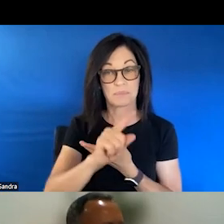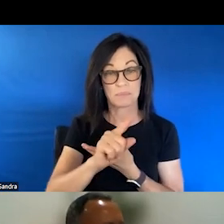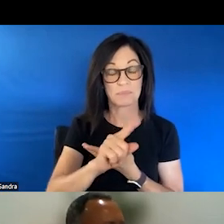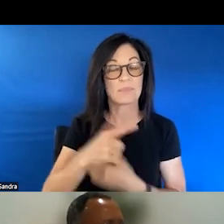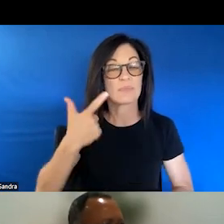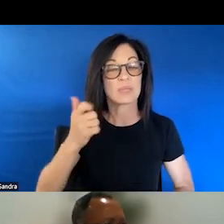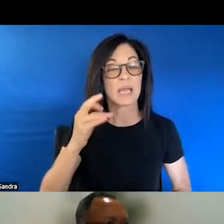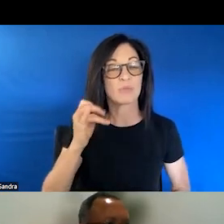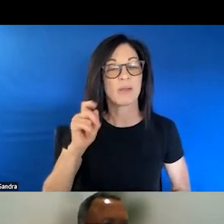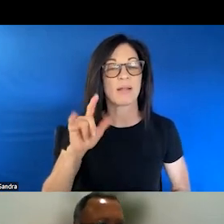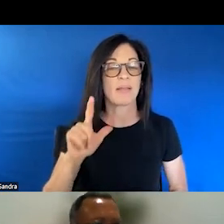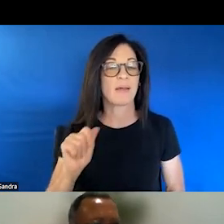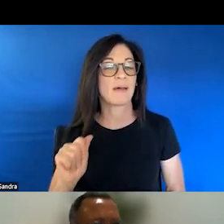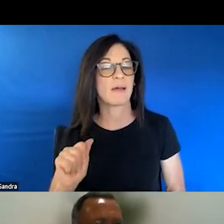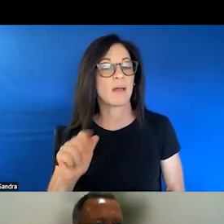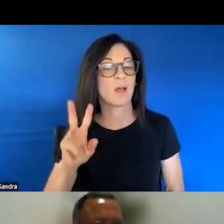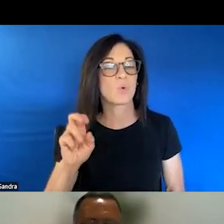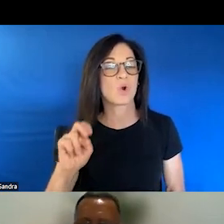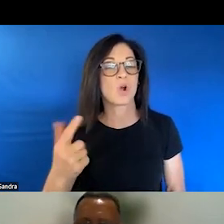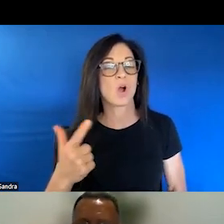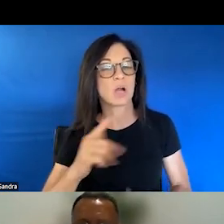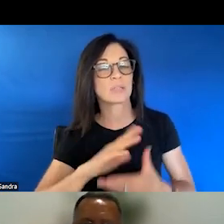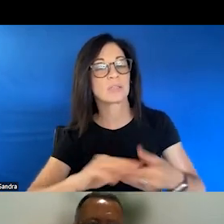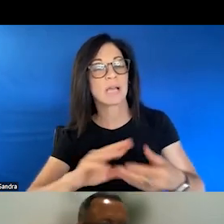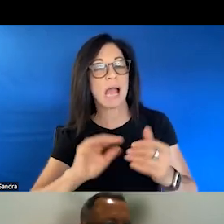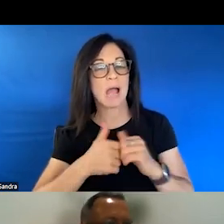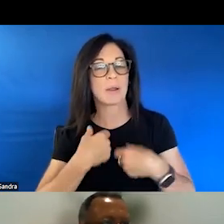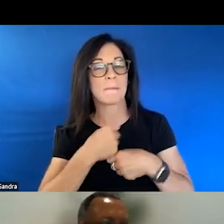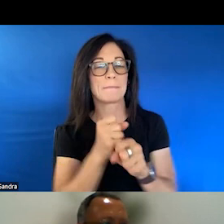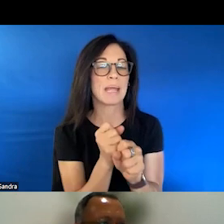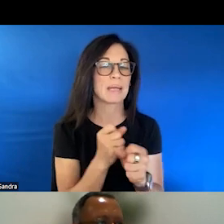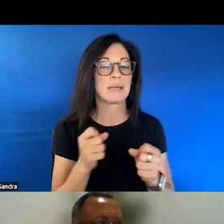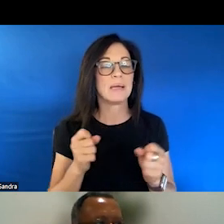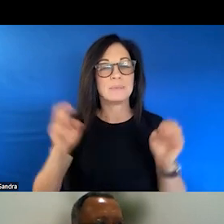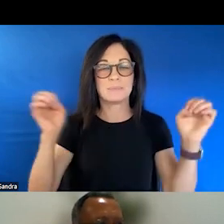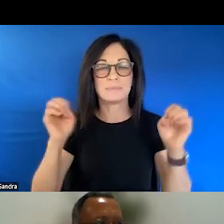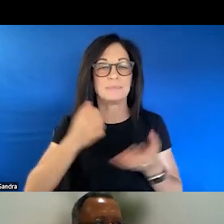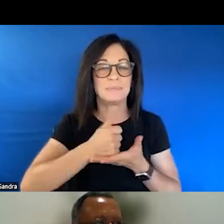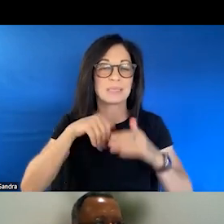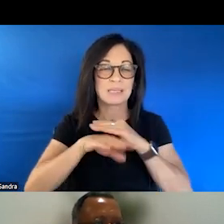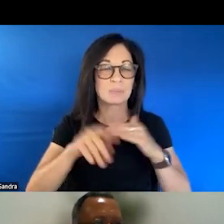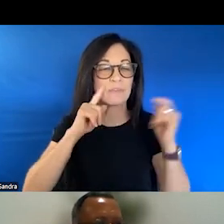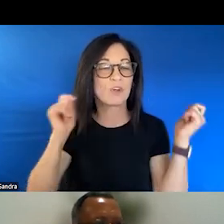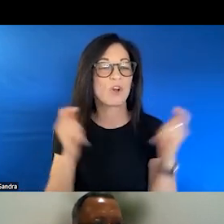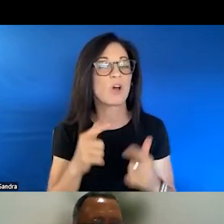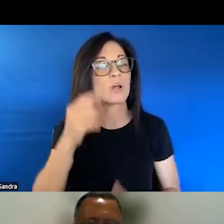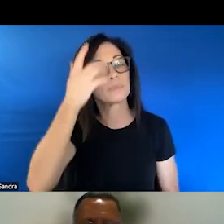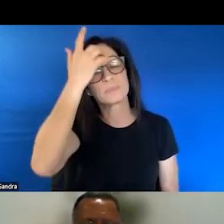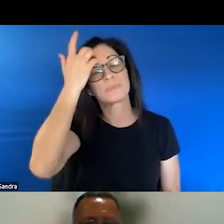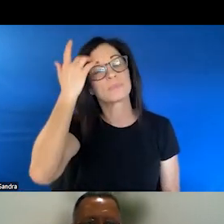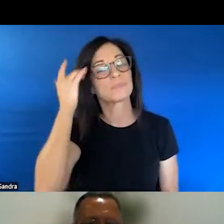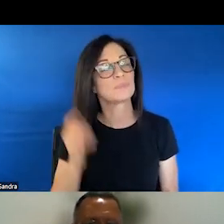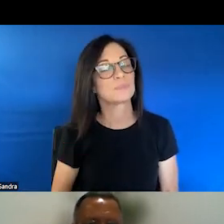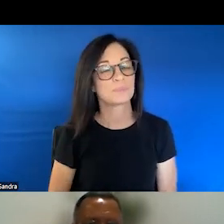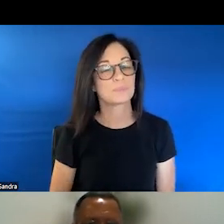Gabriella Wong speaking on making emergency help accessible to all. Looking forward to that. And as you look ahead, there are a number of